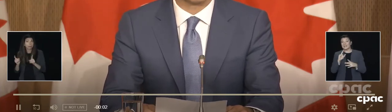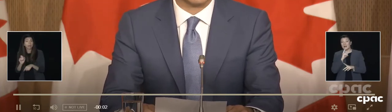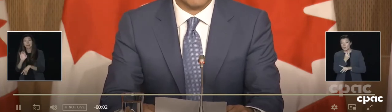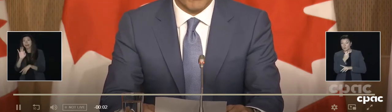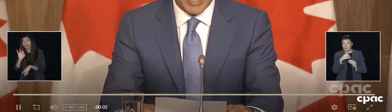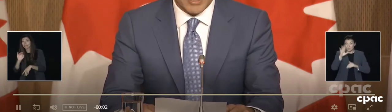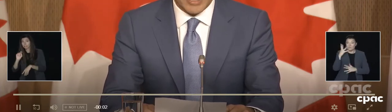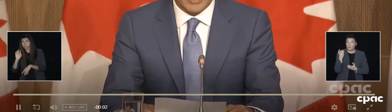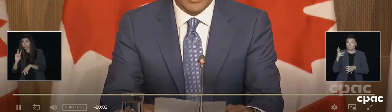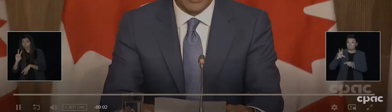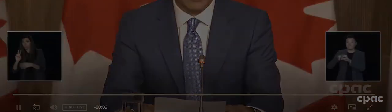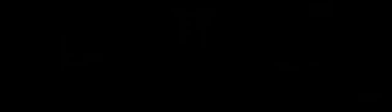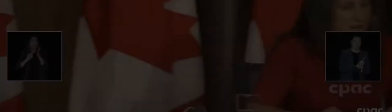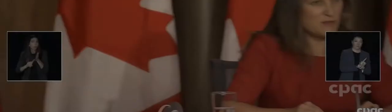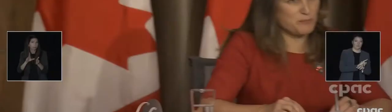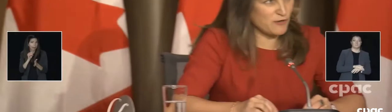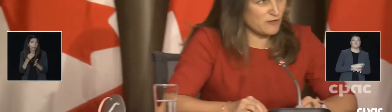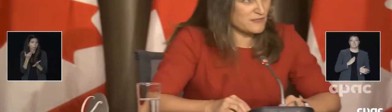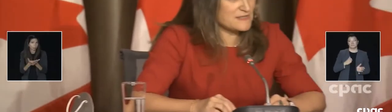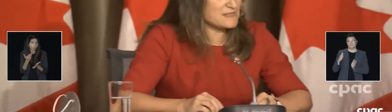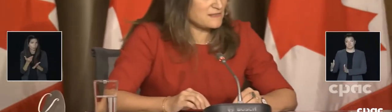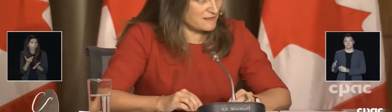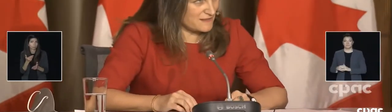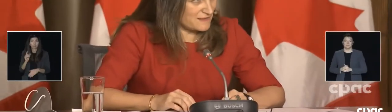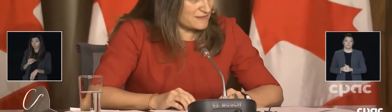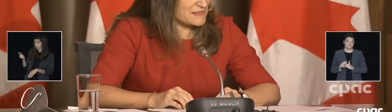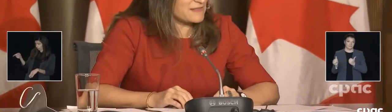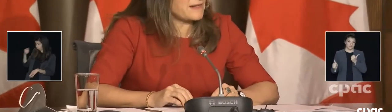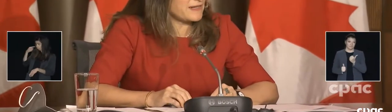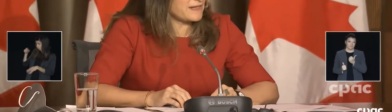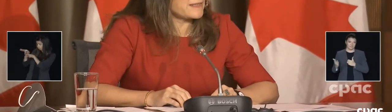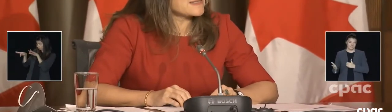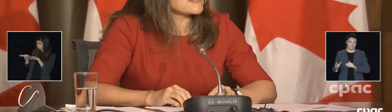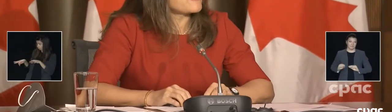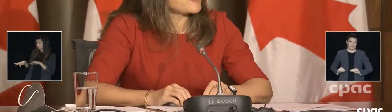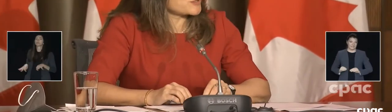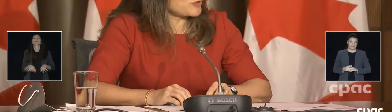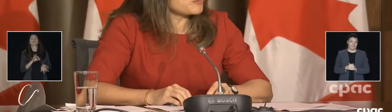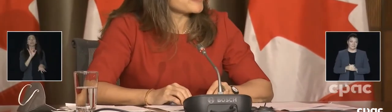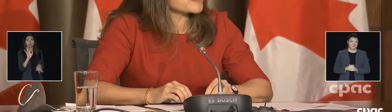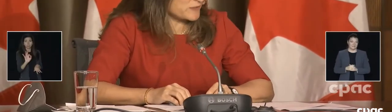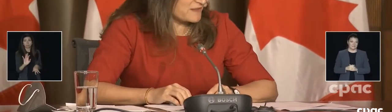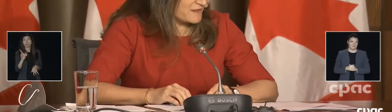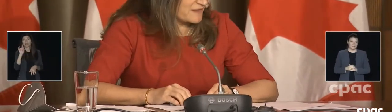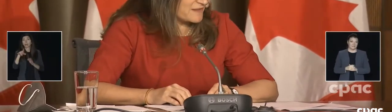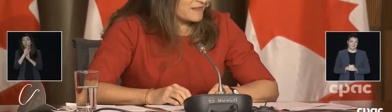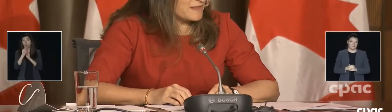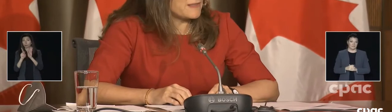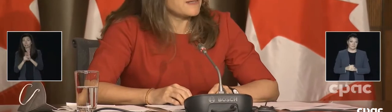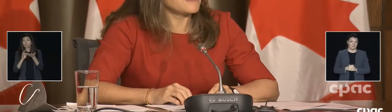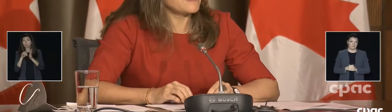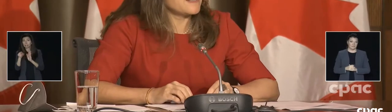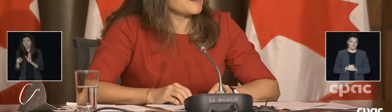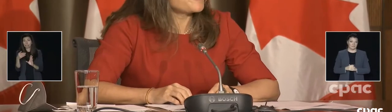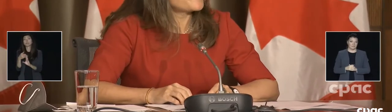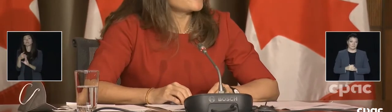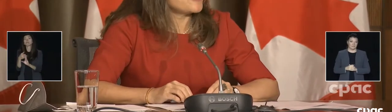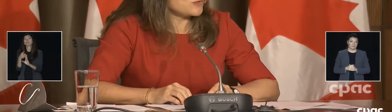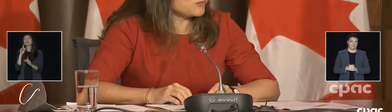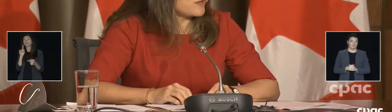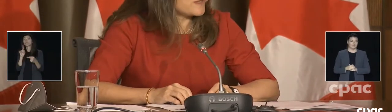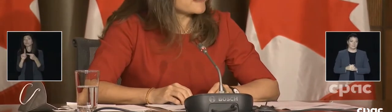to be fully vaccinated as well. The policy is, as of October 29th,